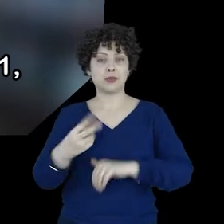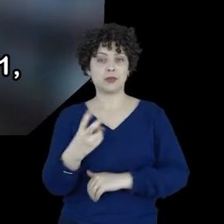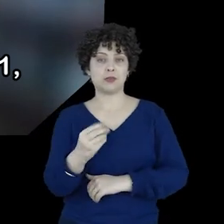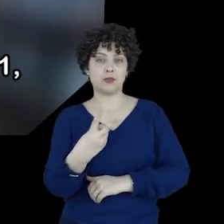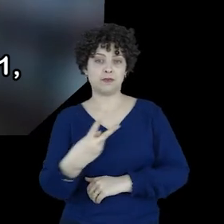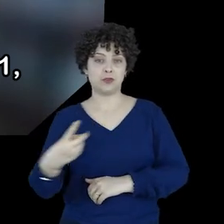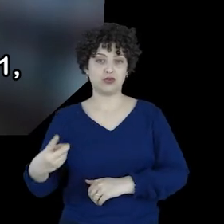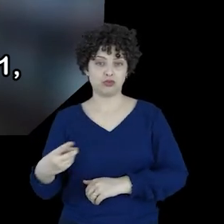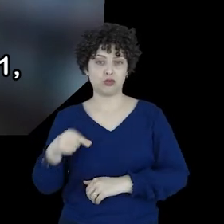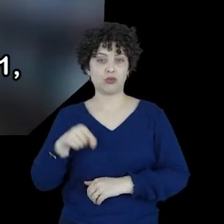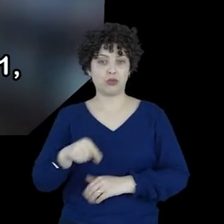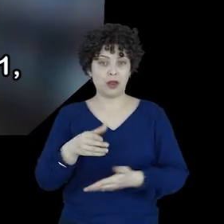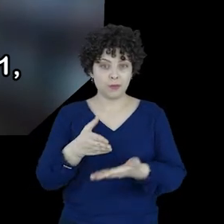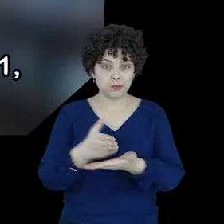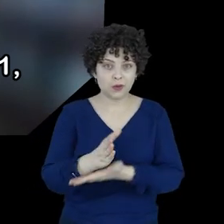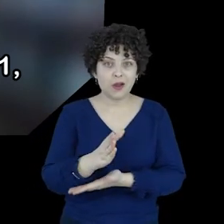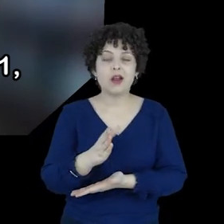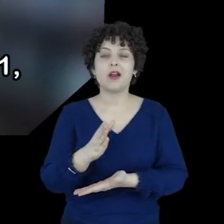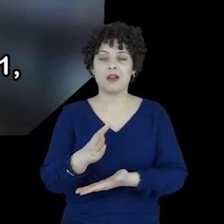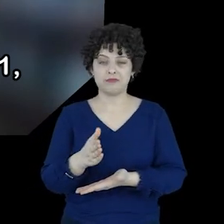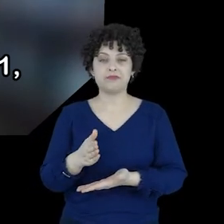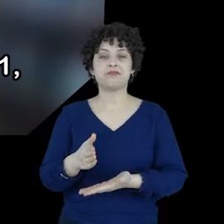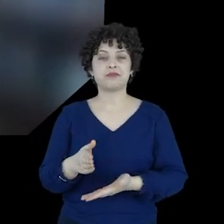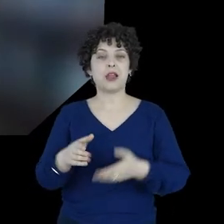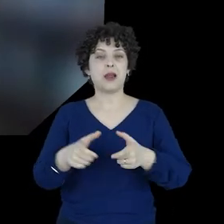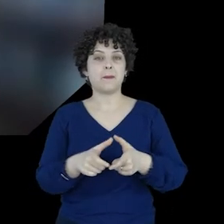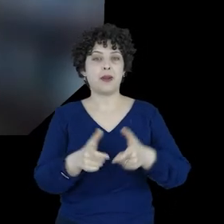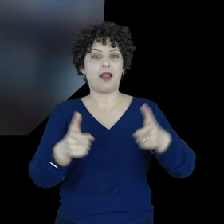September 2021, when the code came into